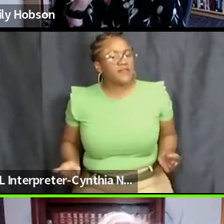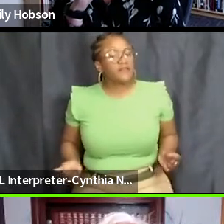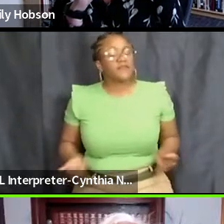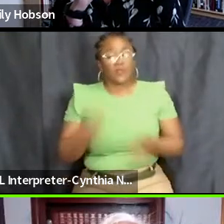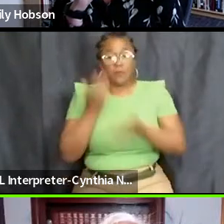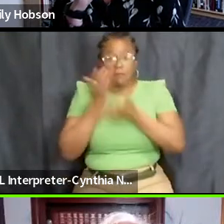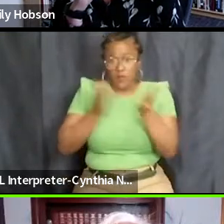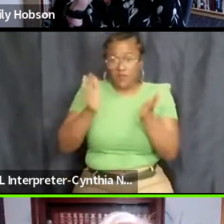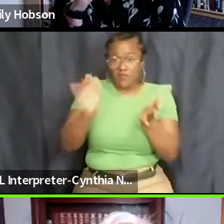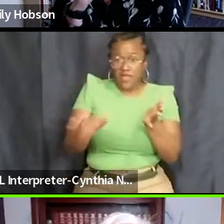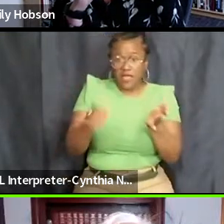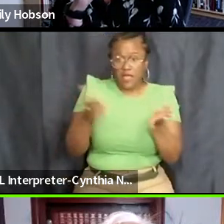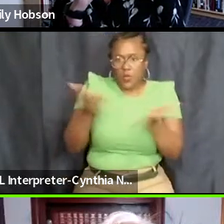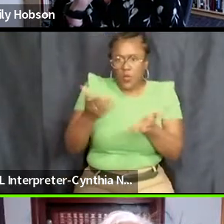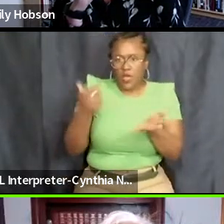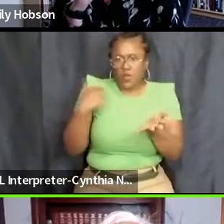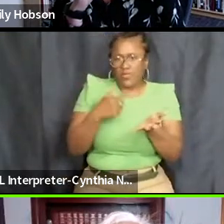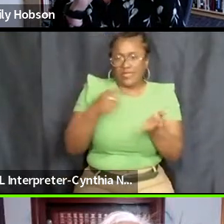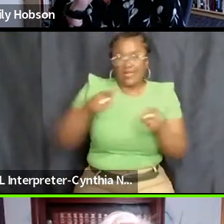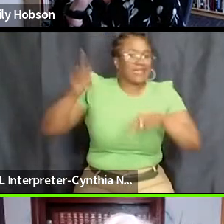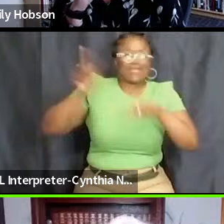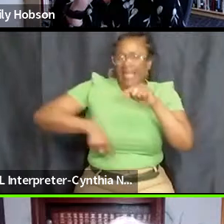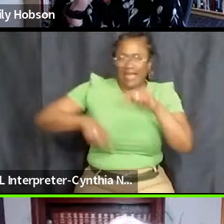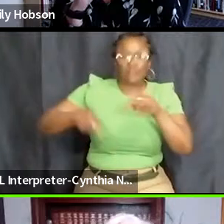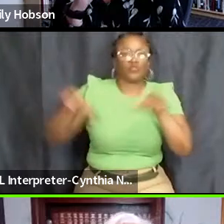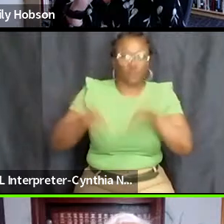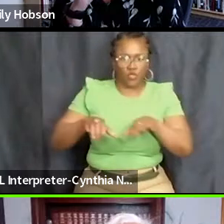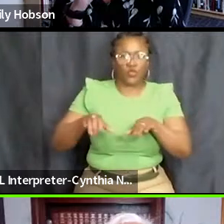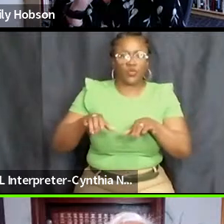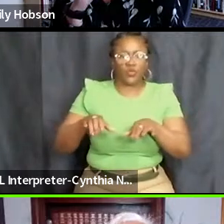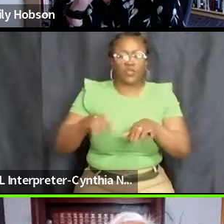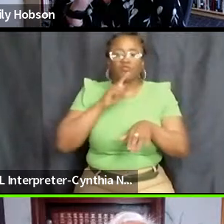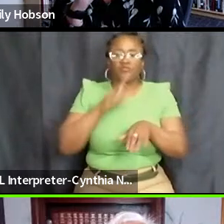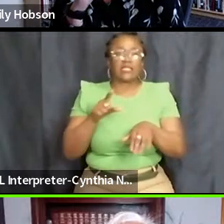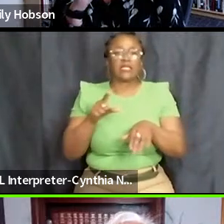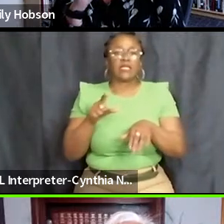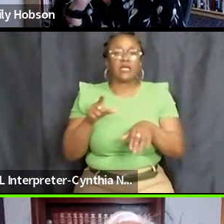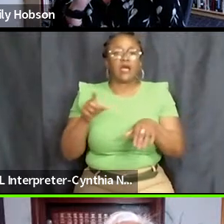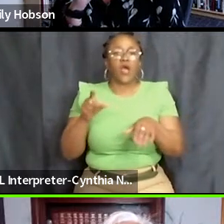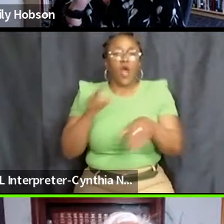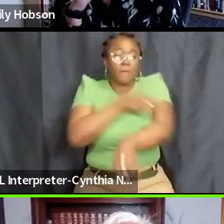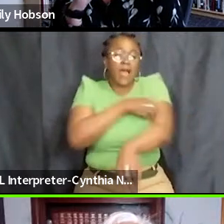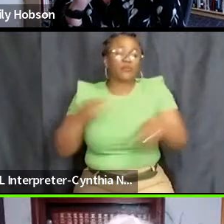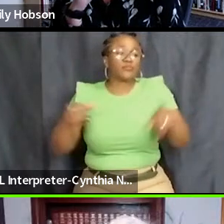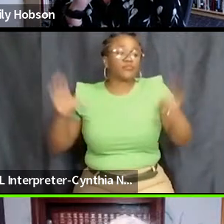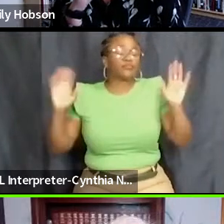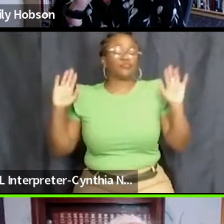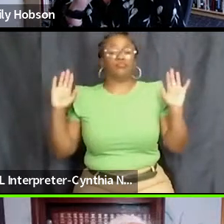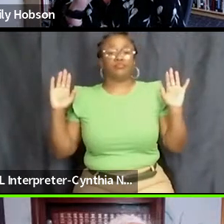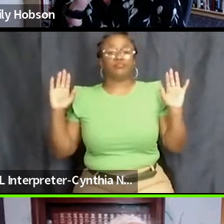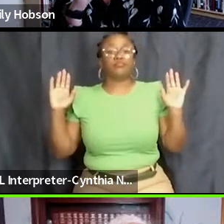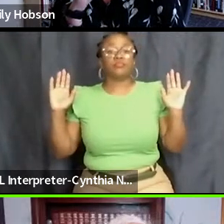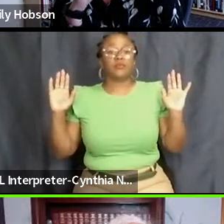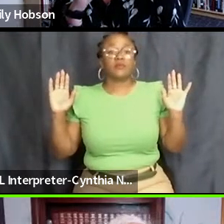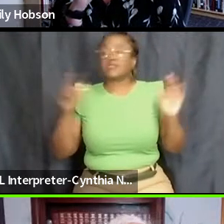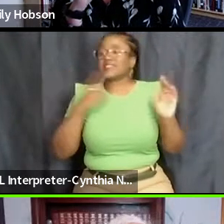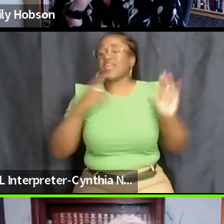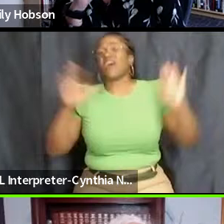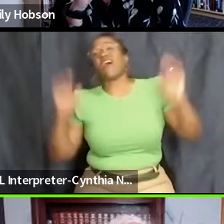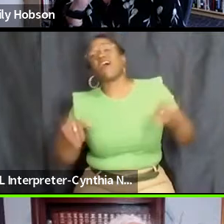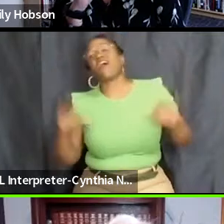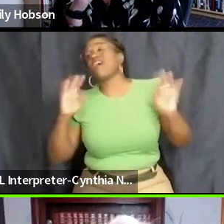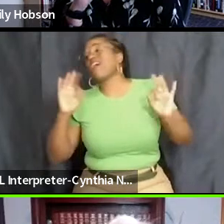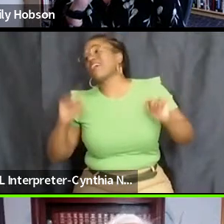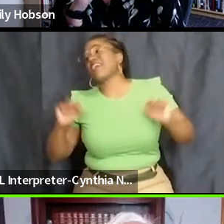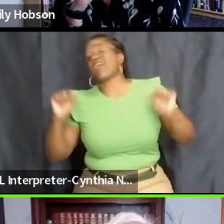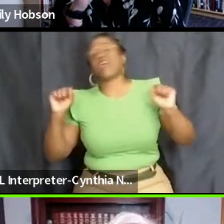part of it, what we cannot do is just cede our power and just say, "Oh, there's nothing we can do. This thing